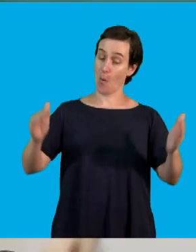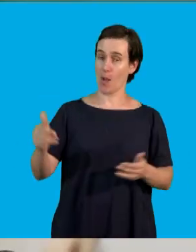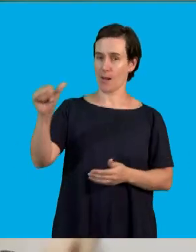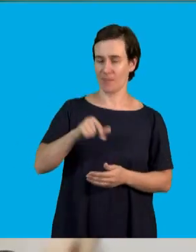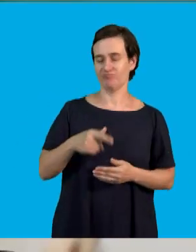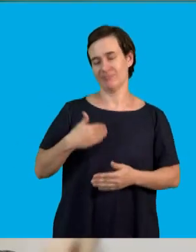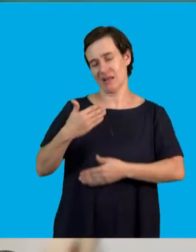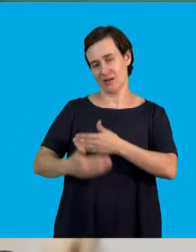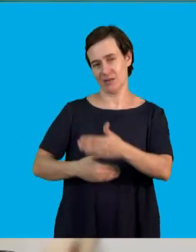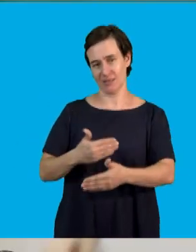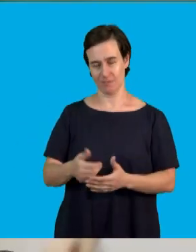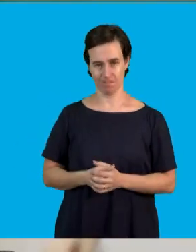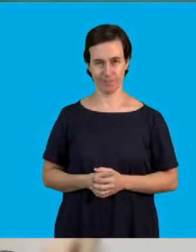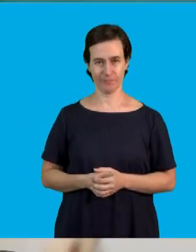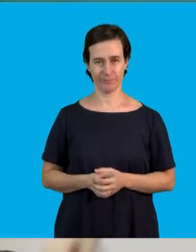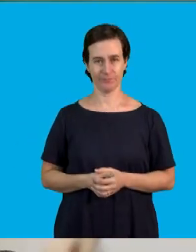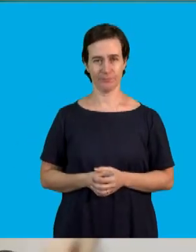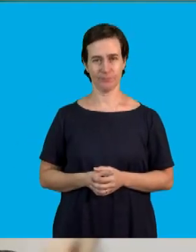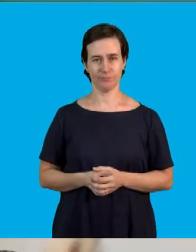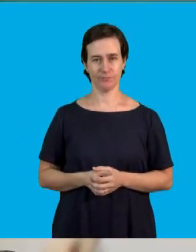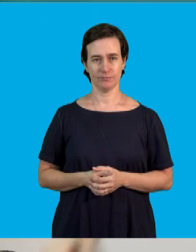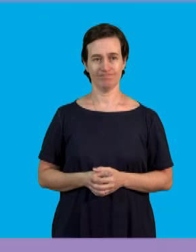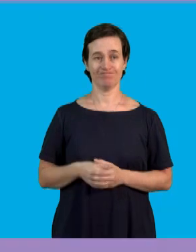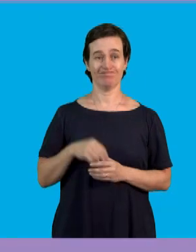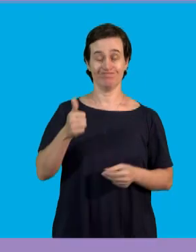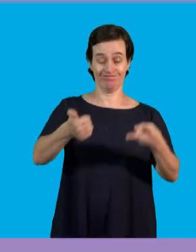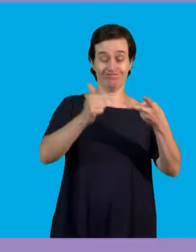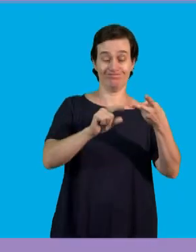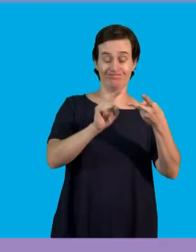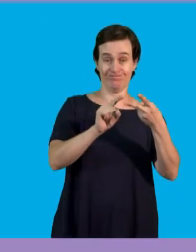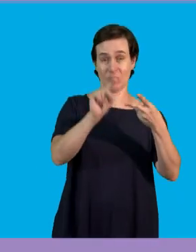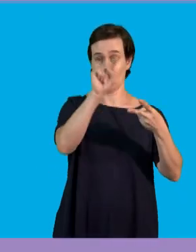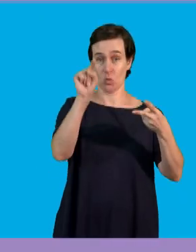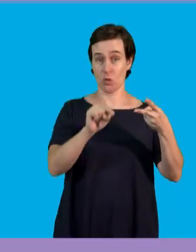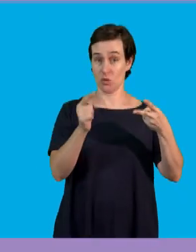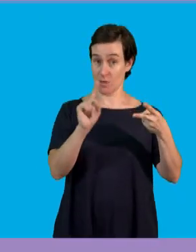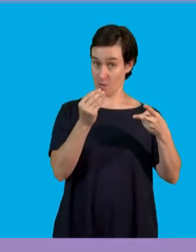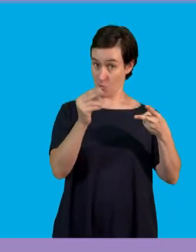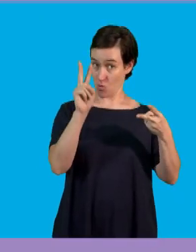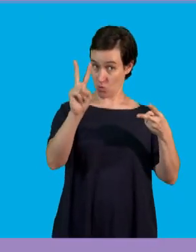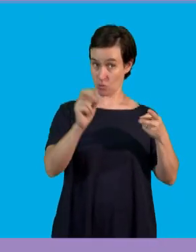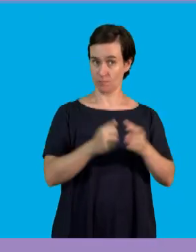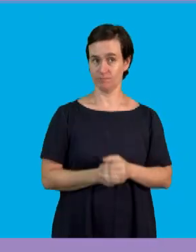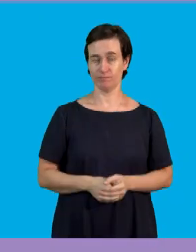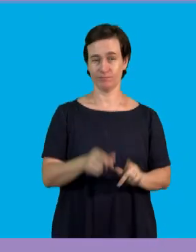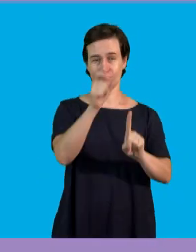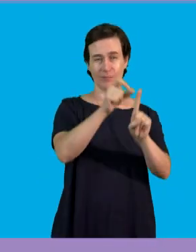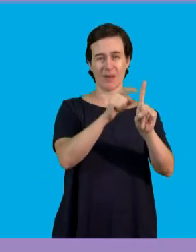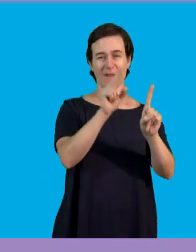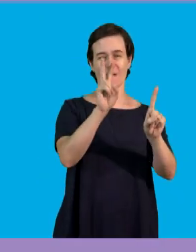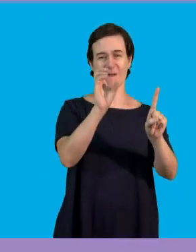Welcome back, and let's continue with our lesson. So we have number 2 of the application question. It